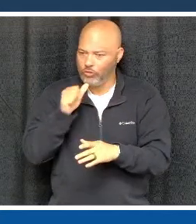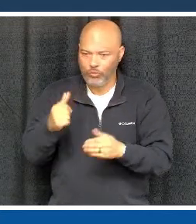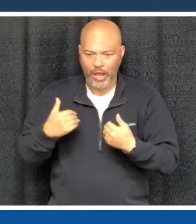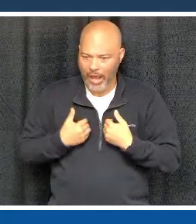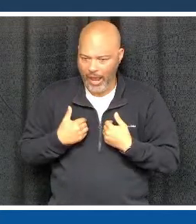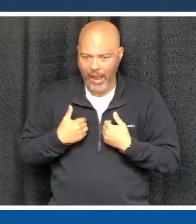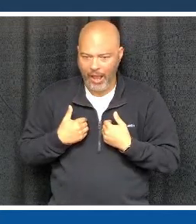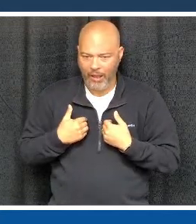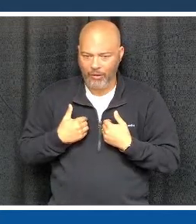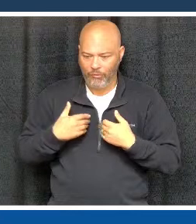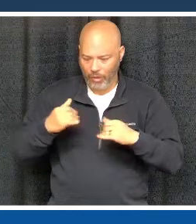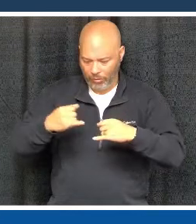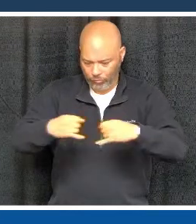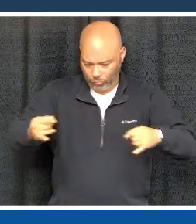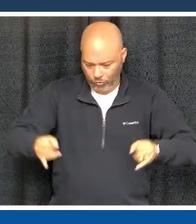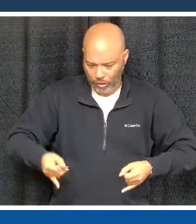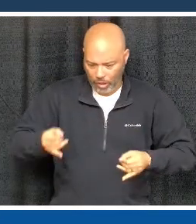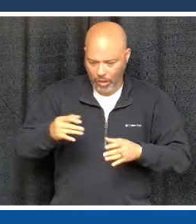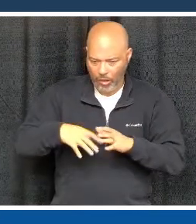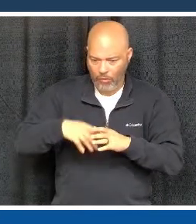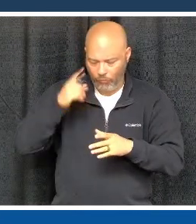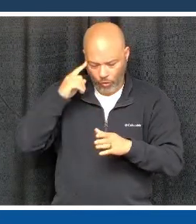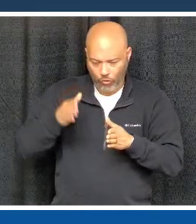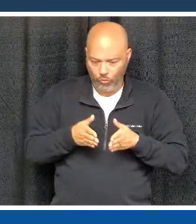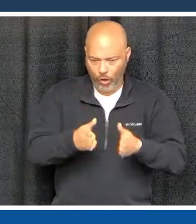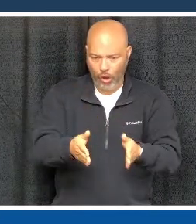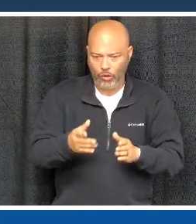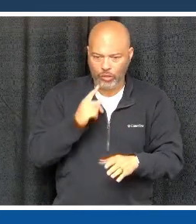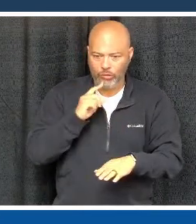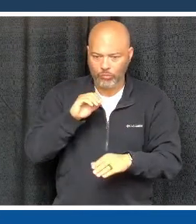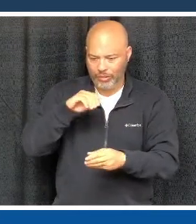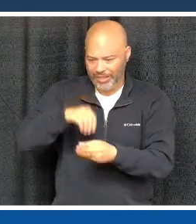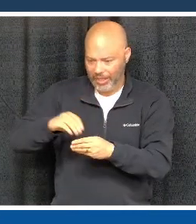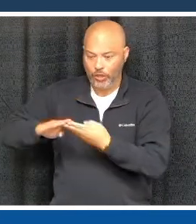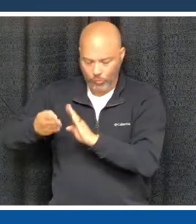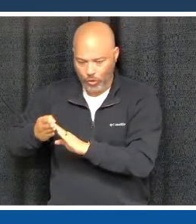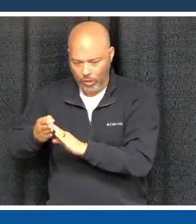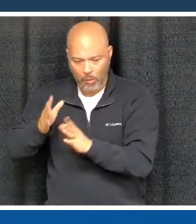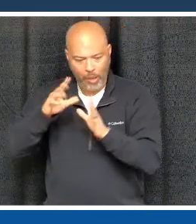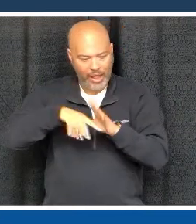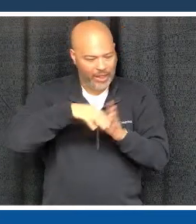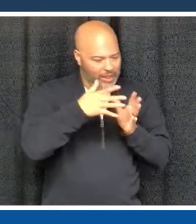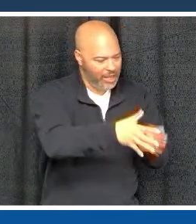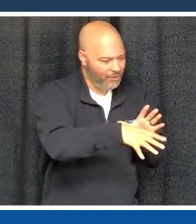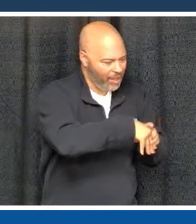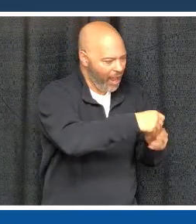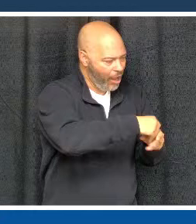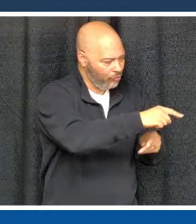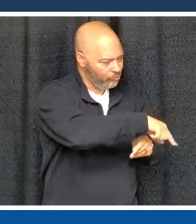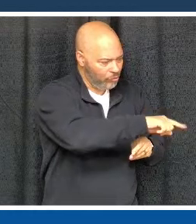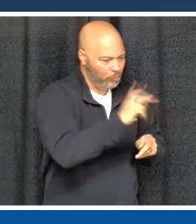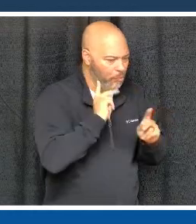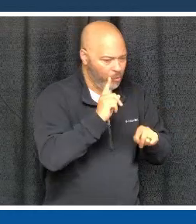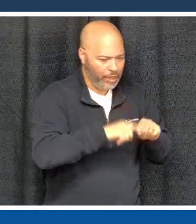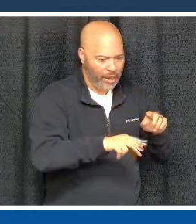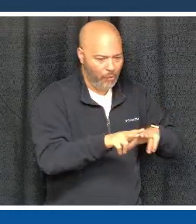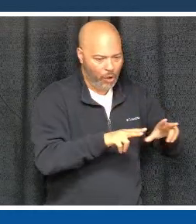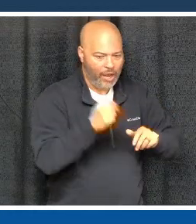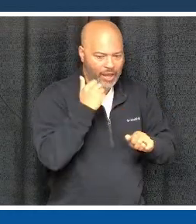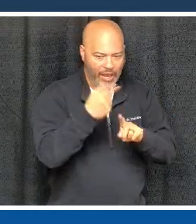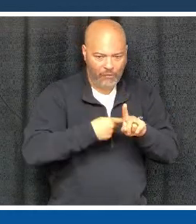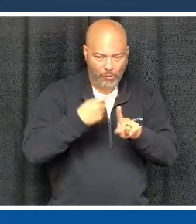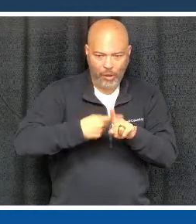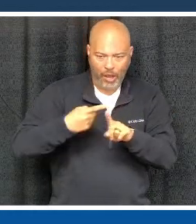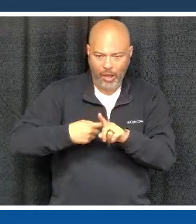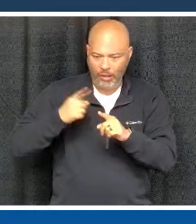have a boundary along the outside road. They're putting sidewalks in the community and leaving a stub. And that means every month